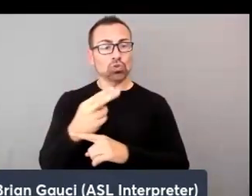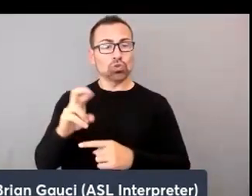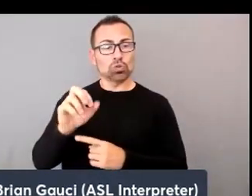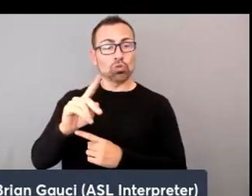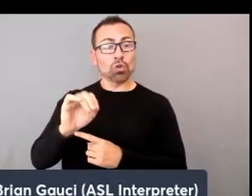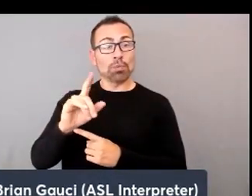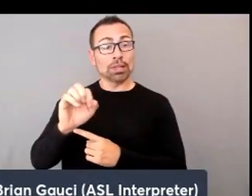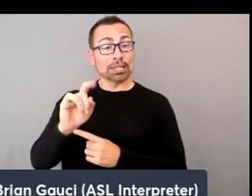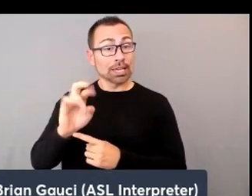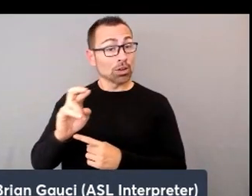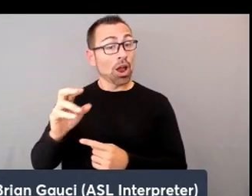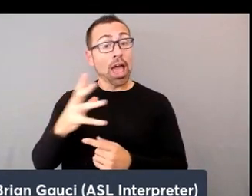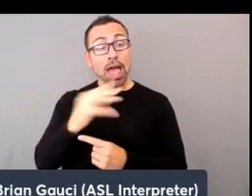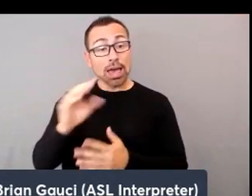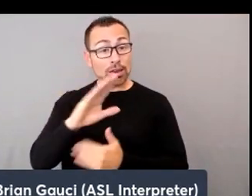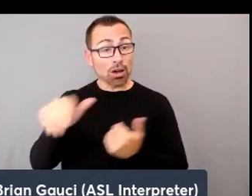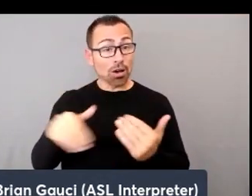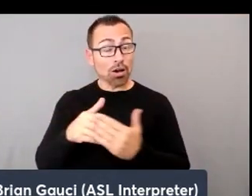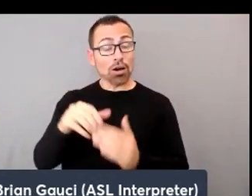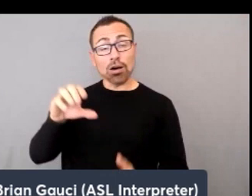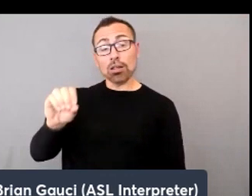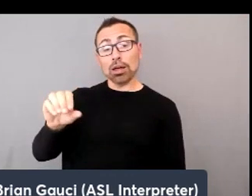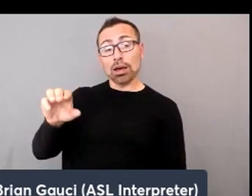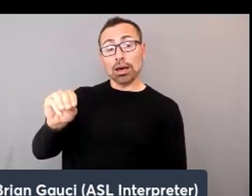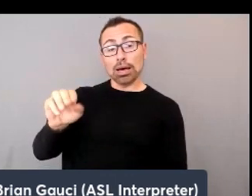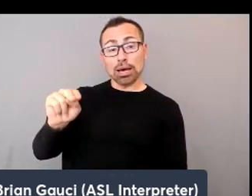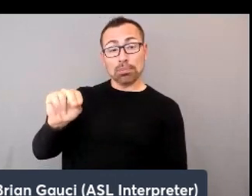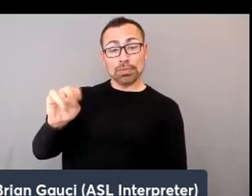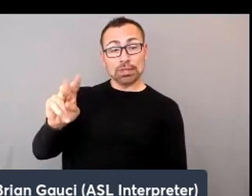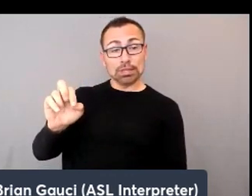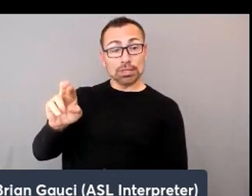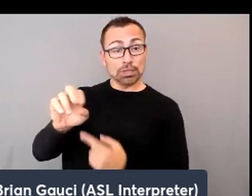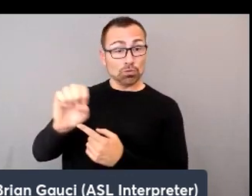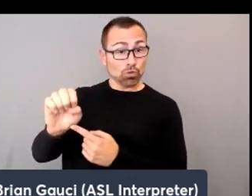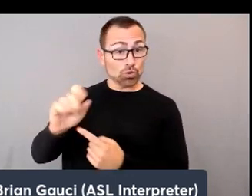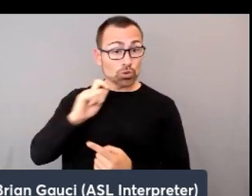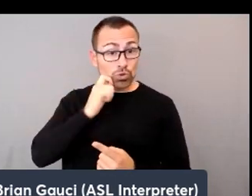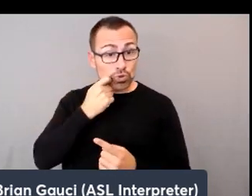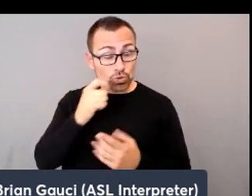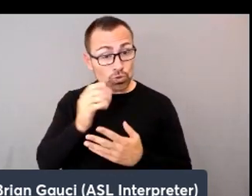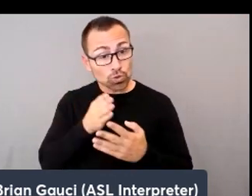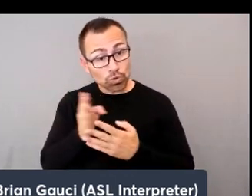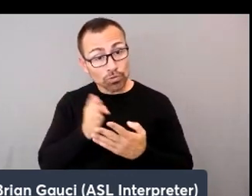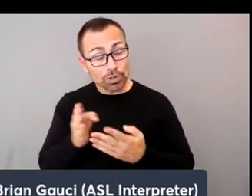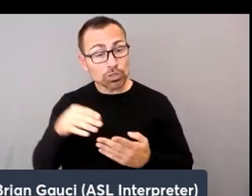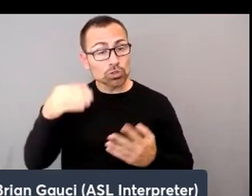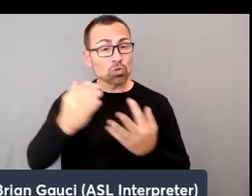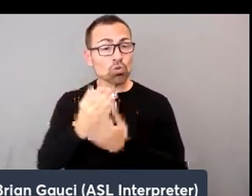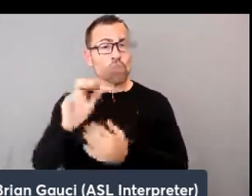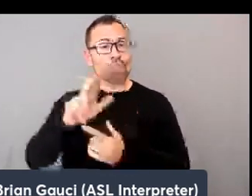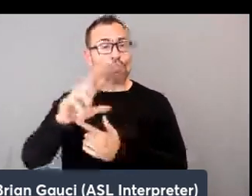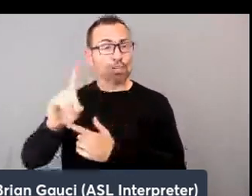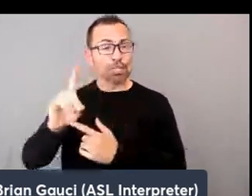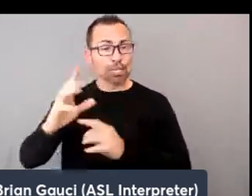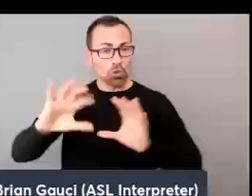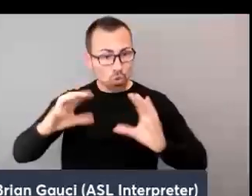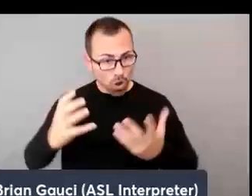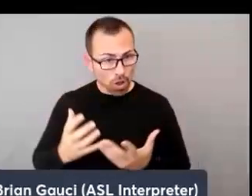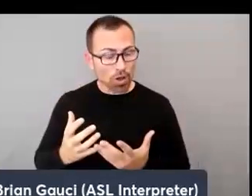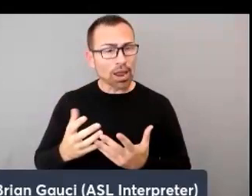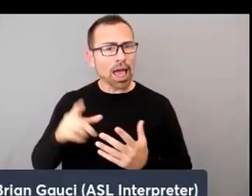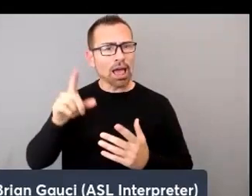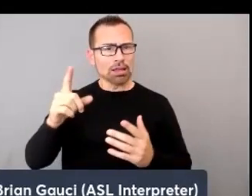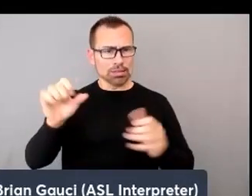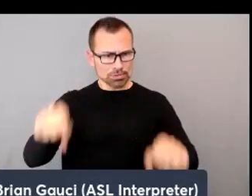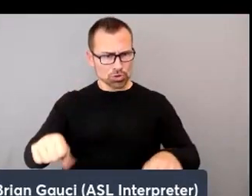Omniverse cool features to then create this 3D world and then generate that data set. Okay. So with